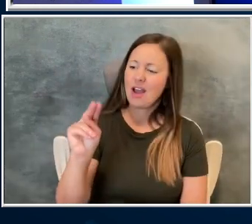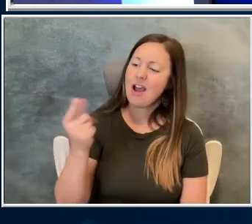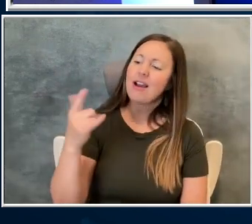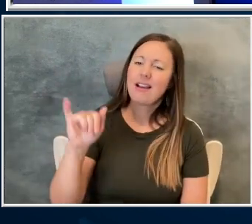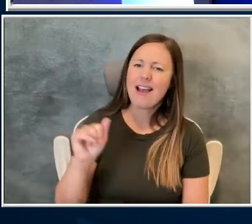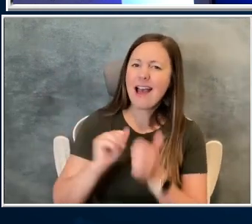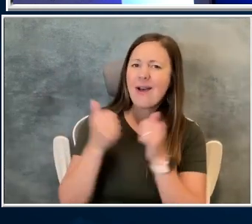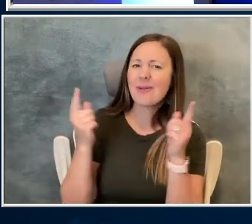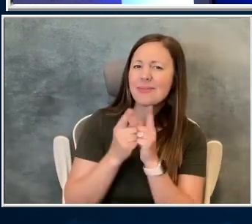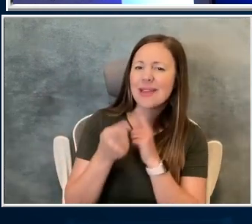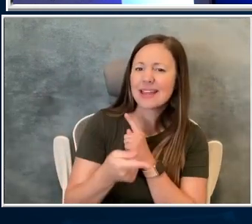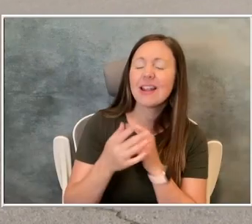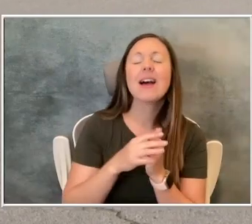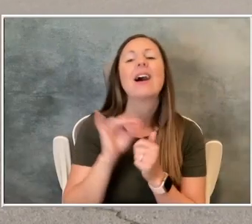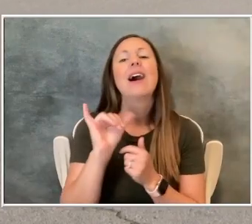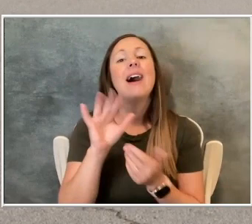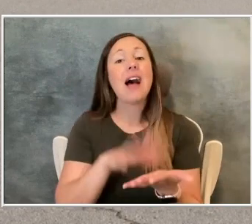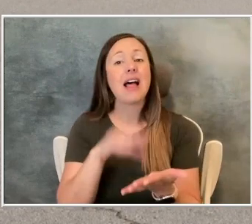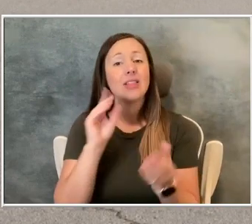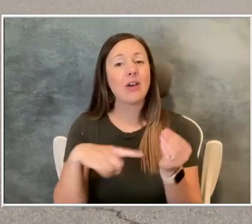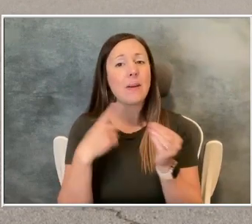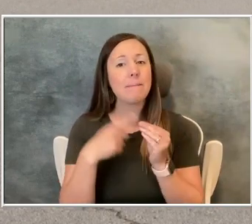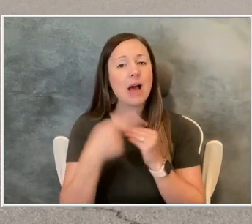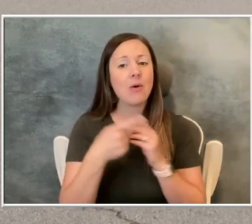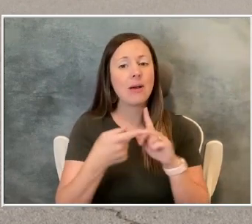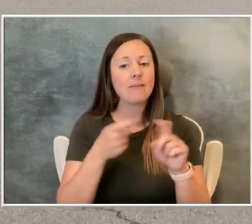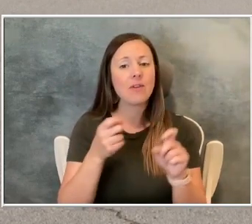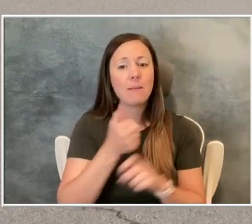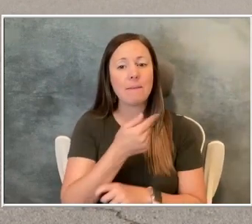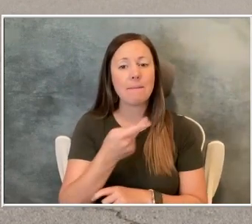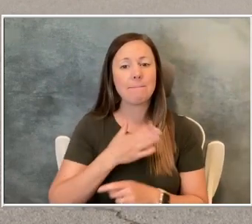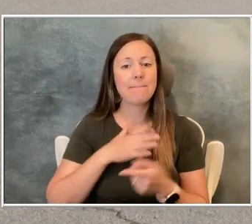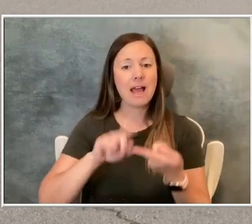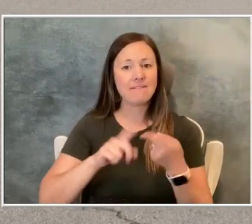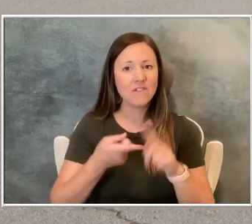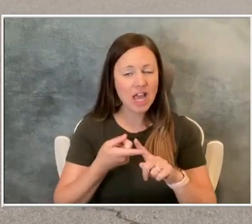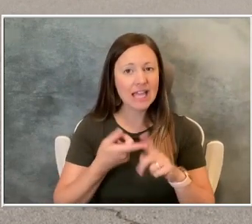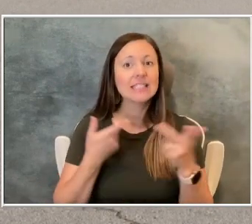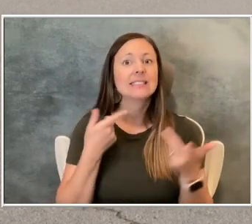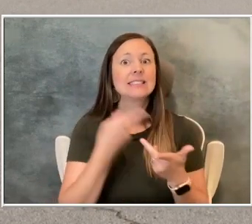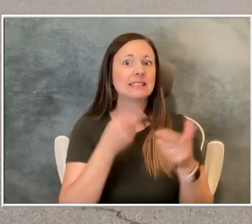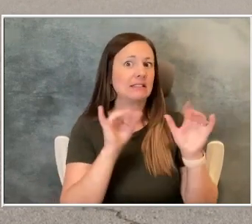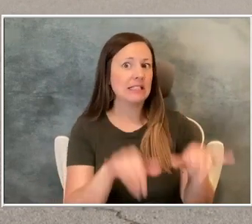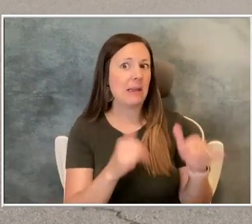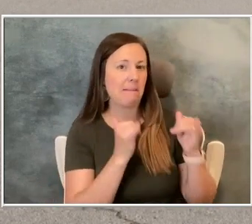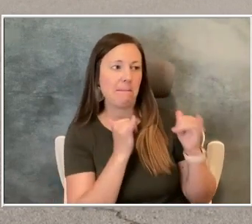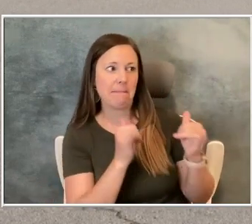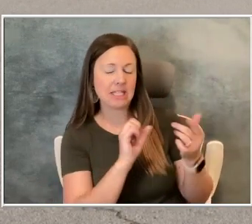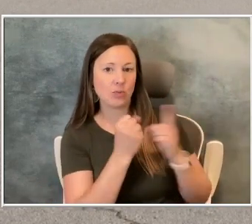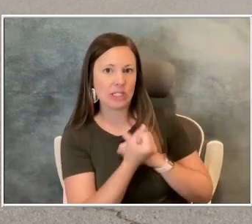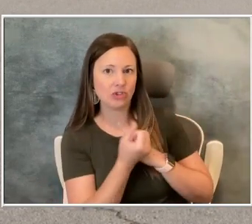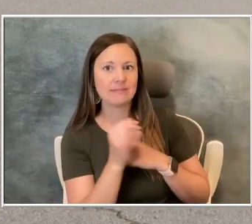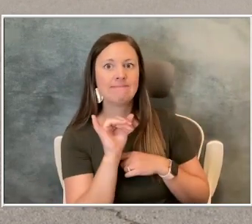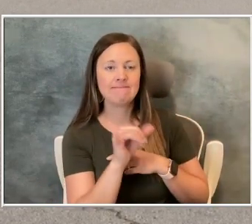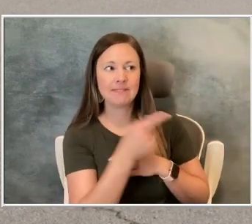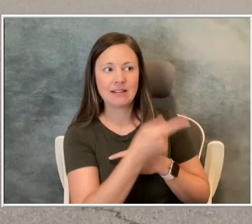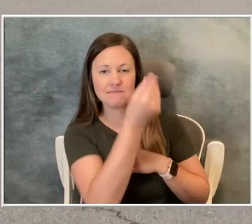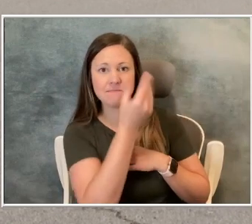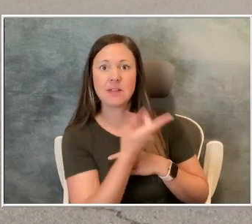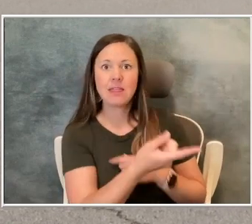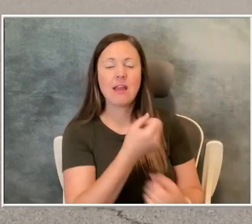I learned about Dr. Nangia from a couple of my friends, peers that are in the same situation I'm in. They